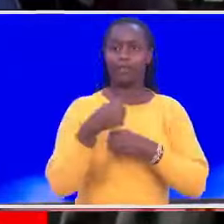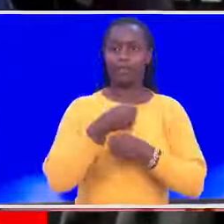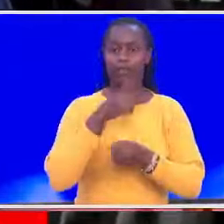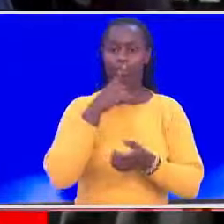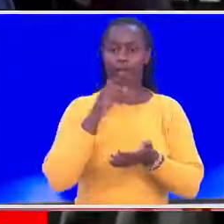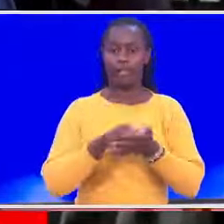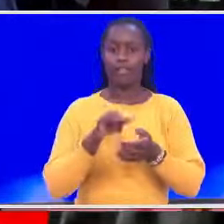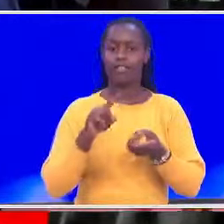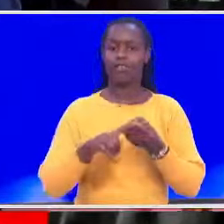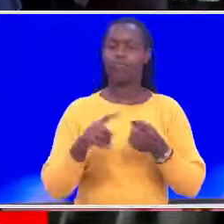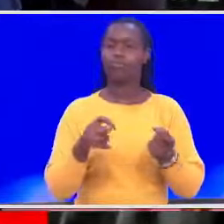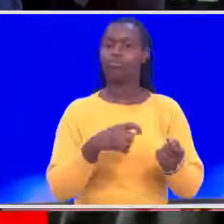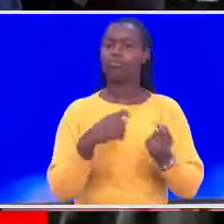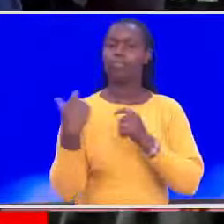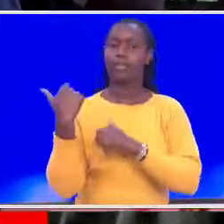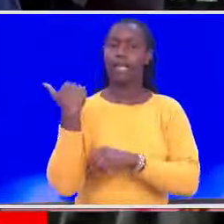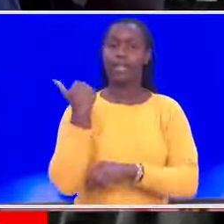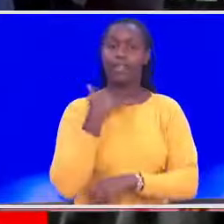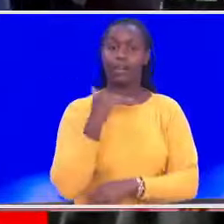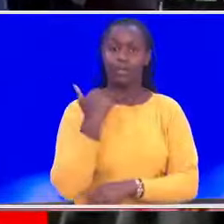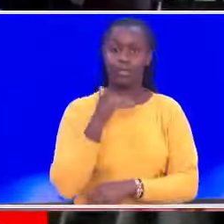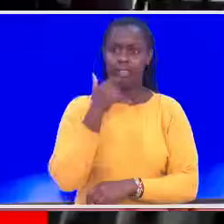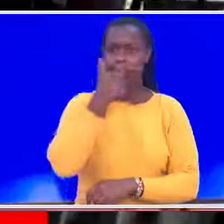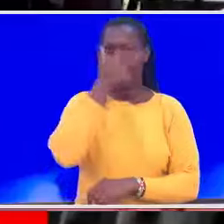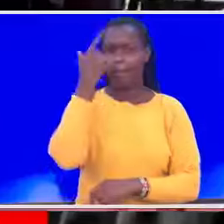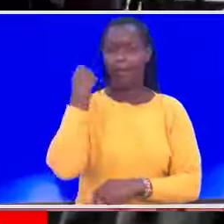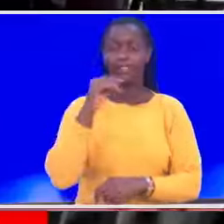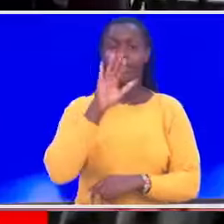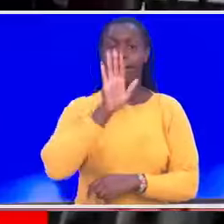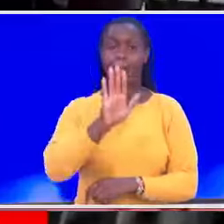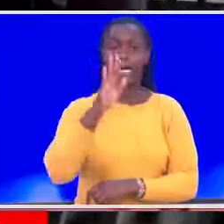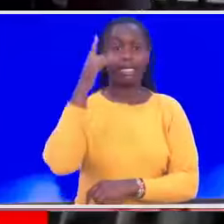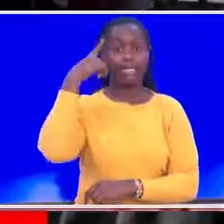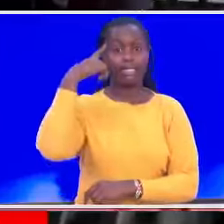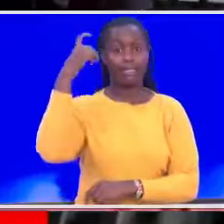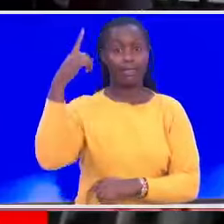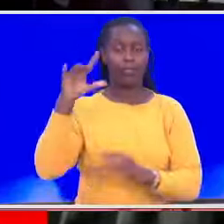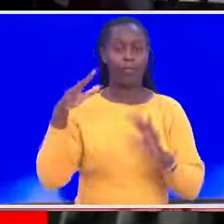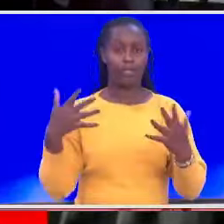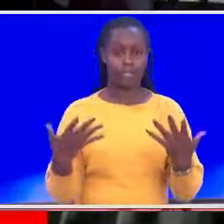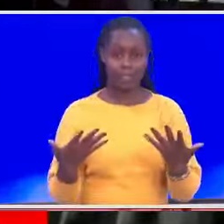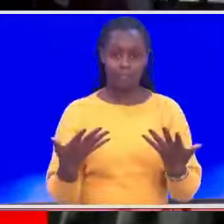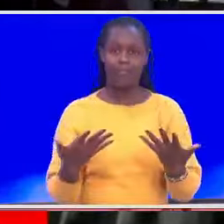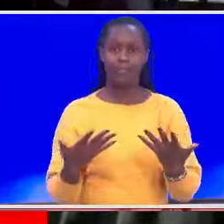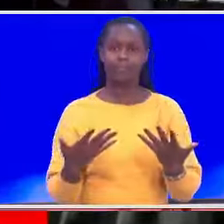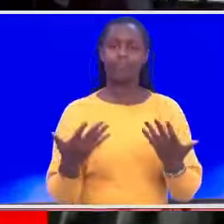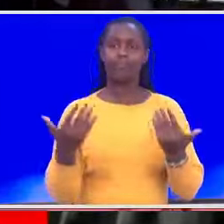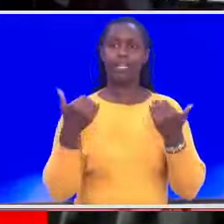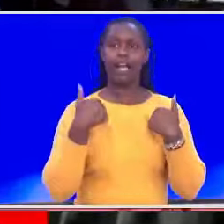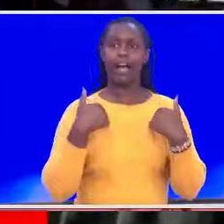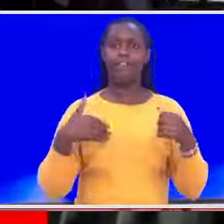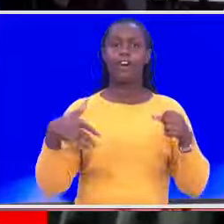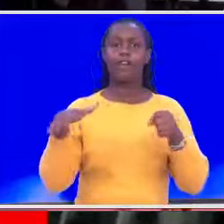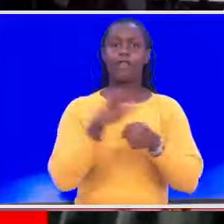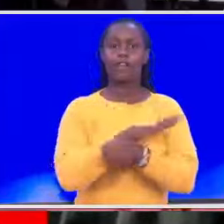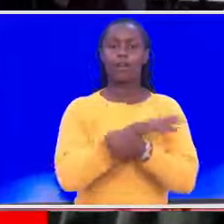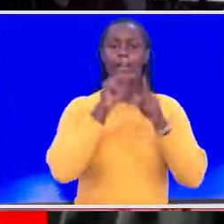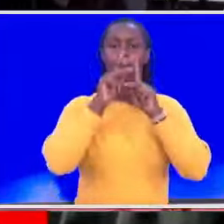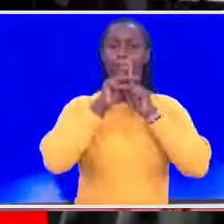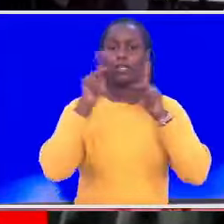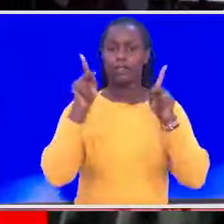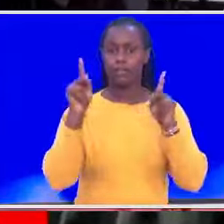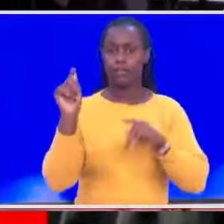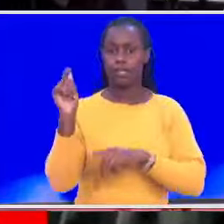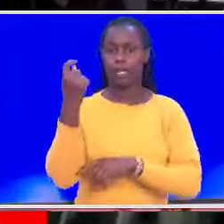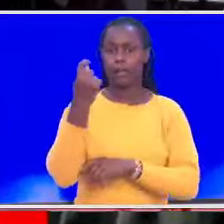kabisa, because his ultimate dream was to have a fully peaceful Kenya. Hii mambo ya